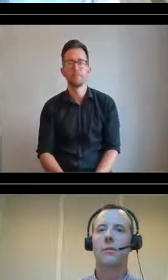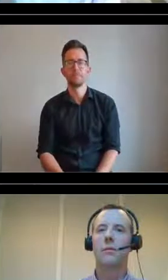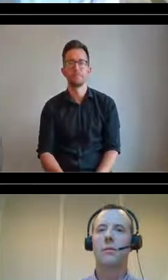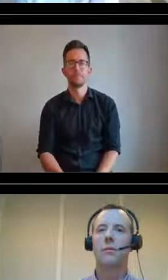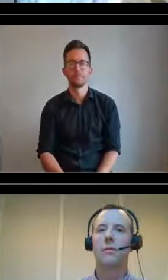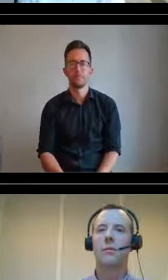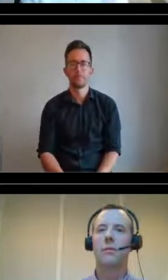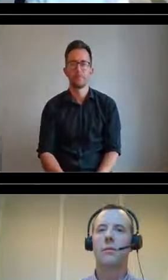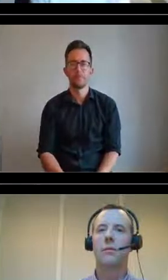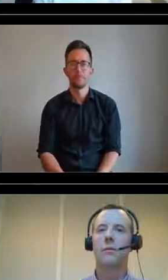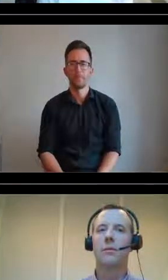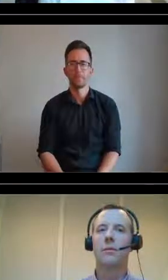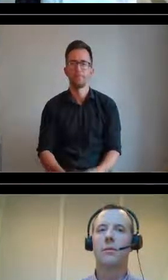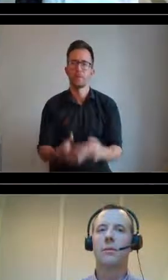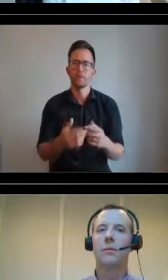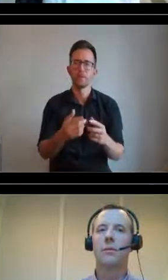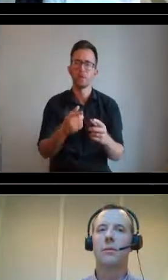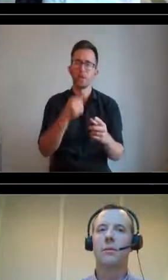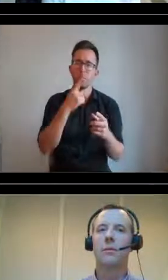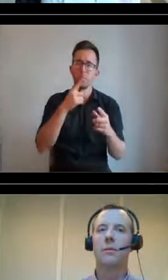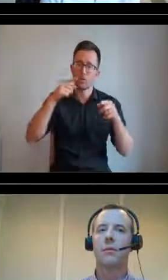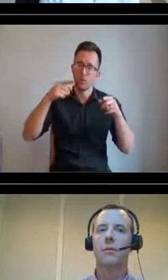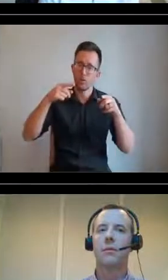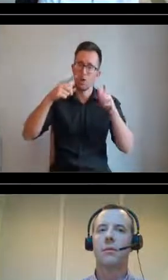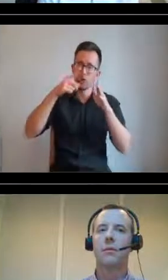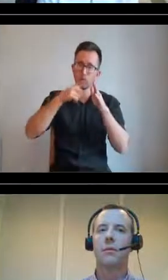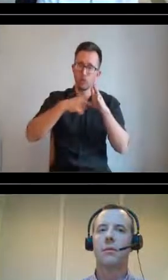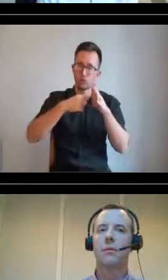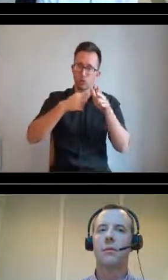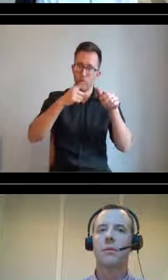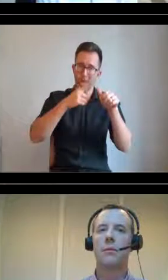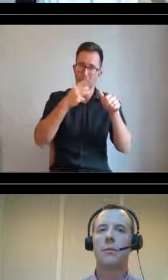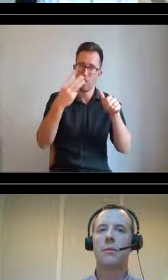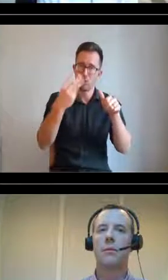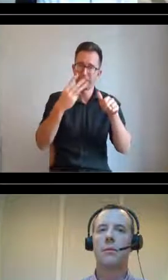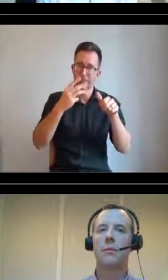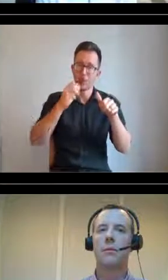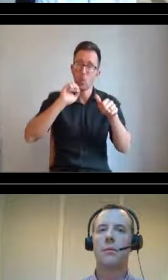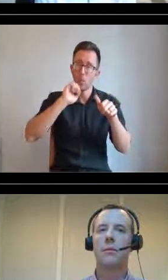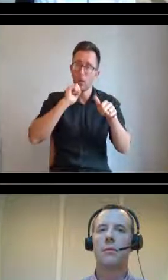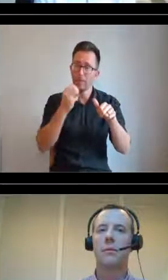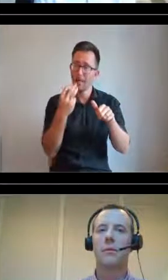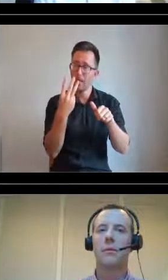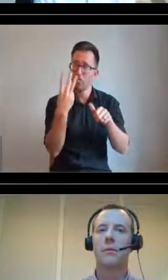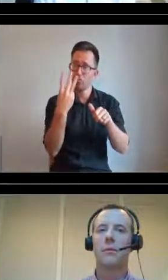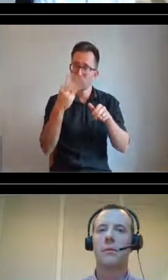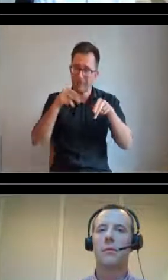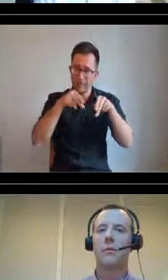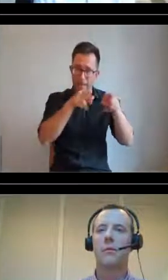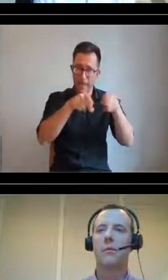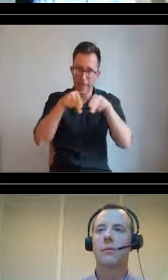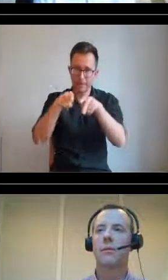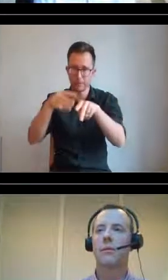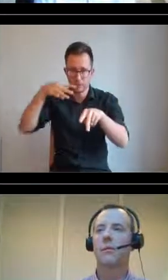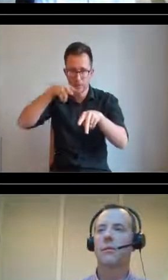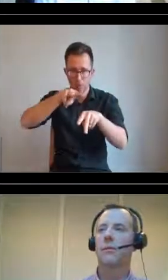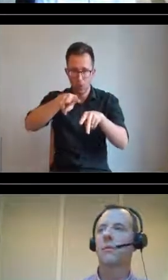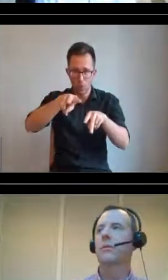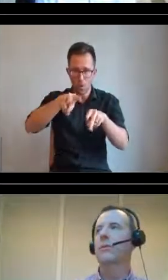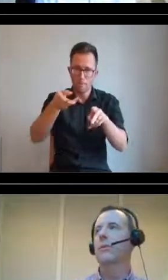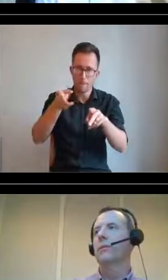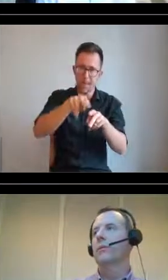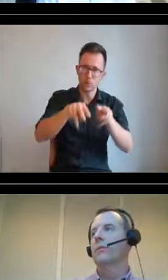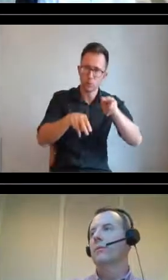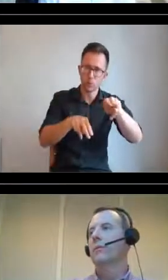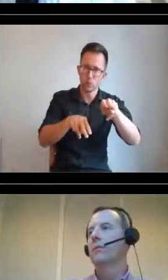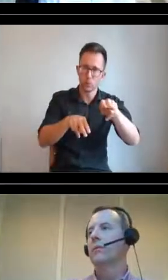to it. Will the junction with the A13 still make the 3 lanes back to 2? Can this not be improved, seeing as